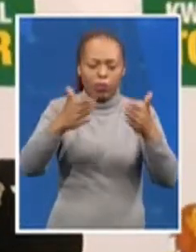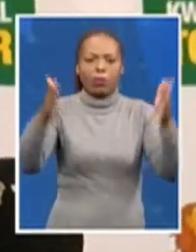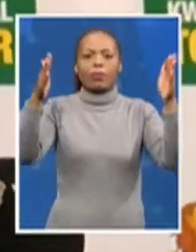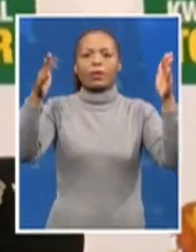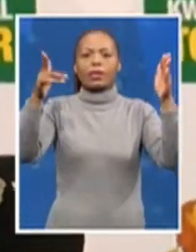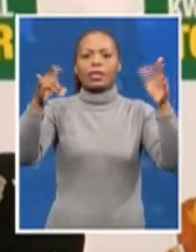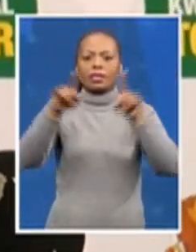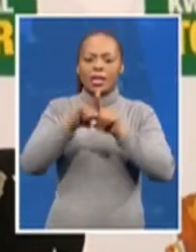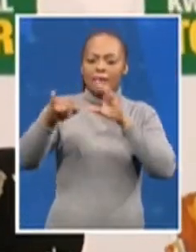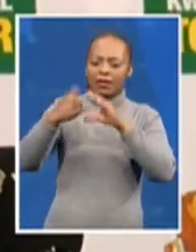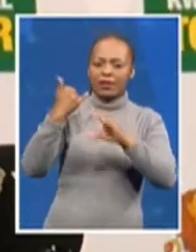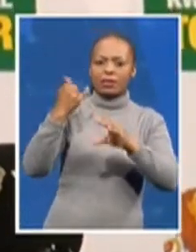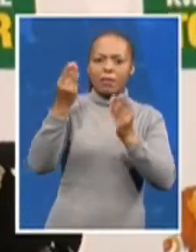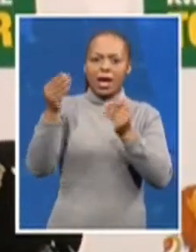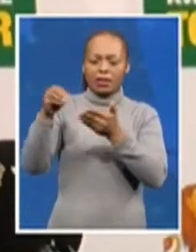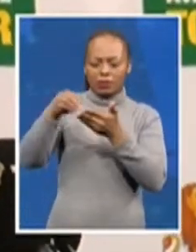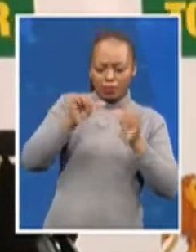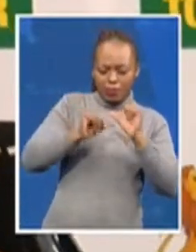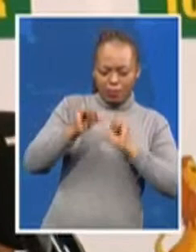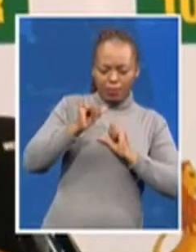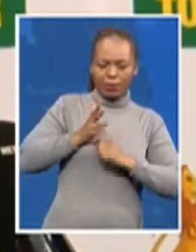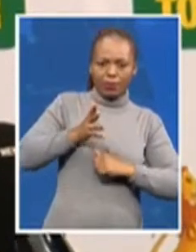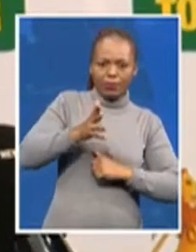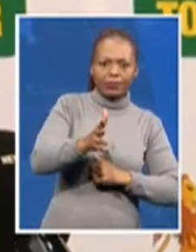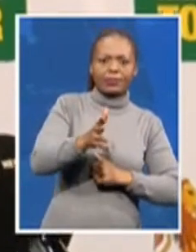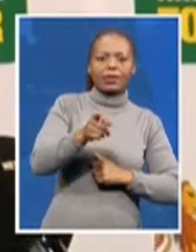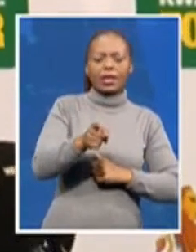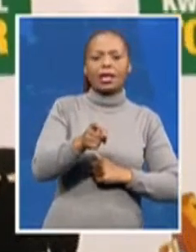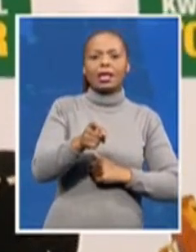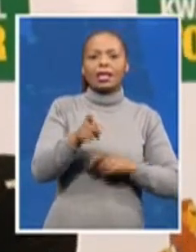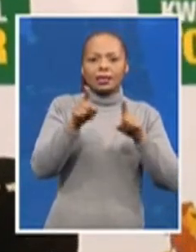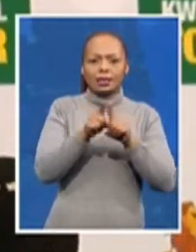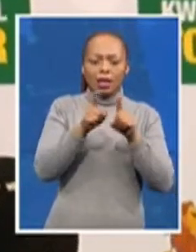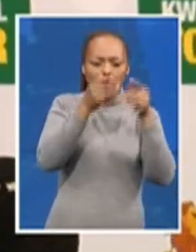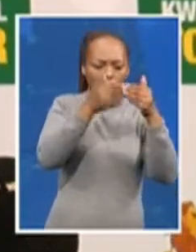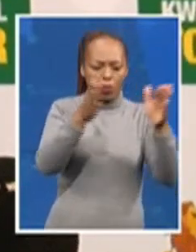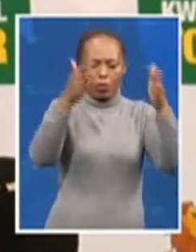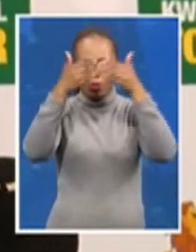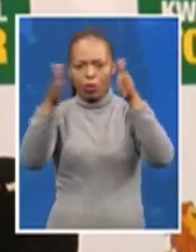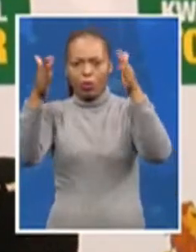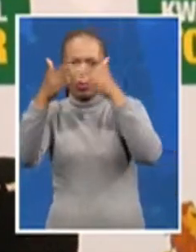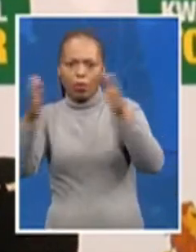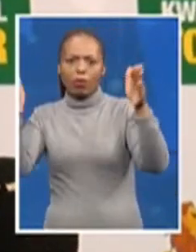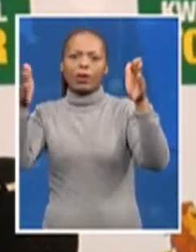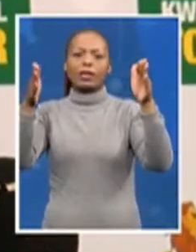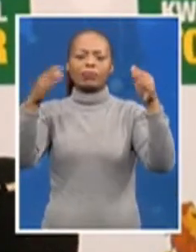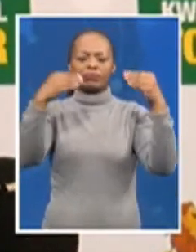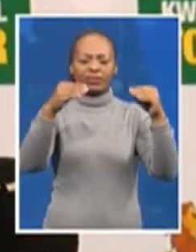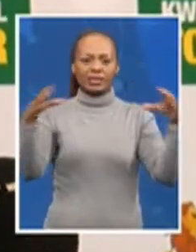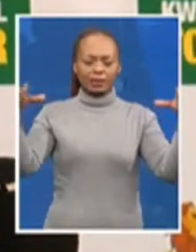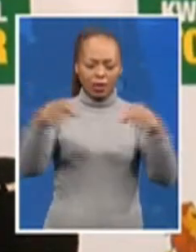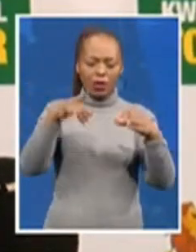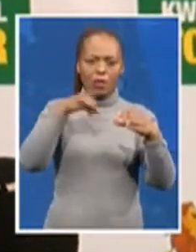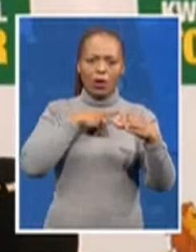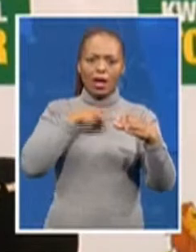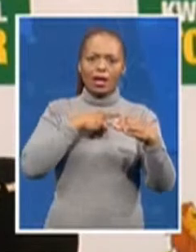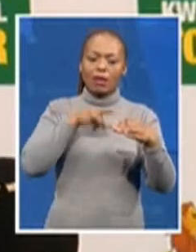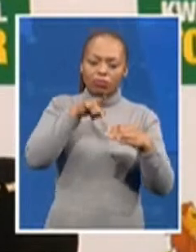and tribulations to build a province that is even more united and ready to rise